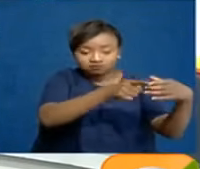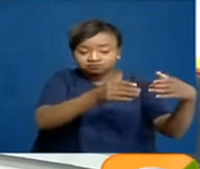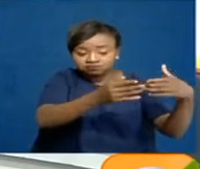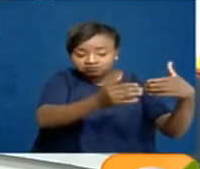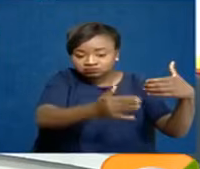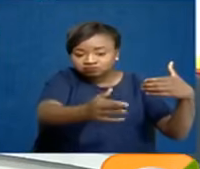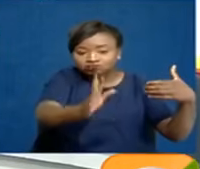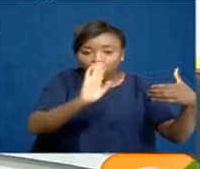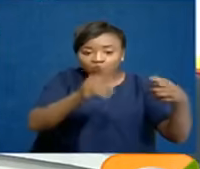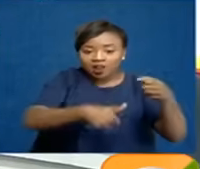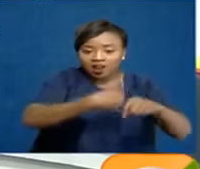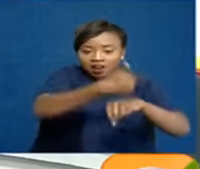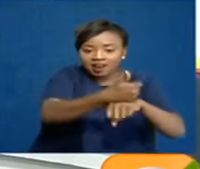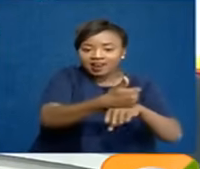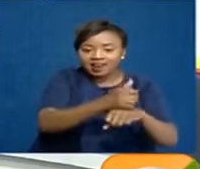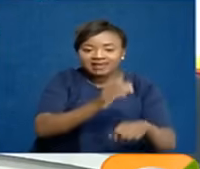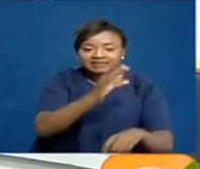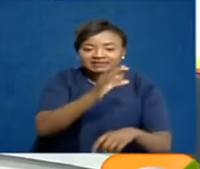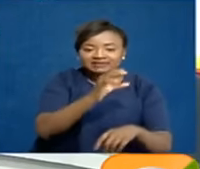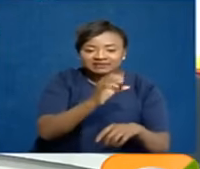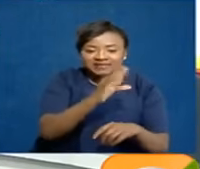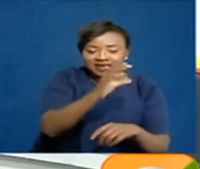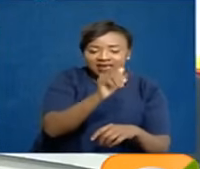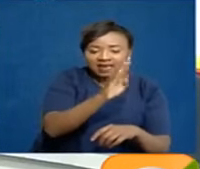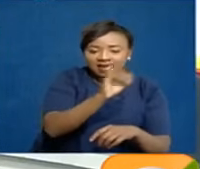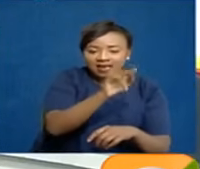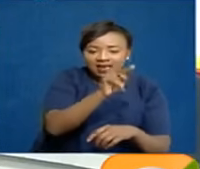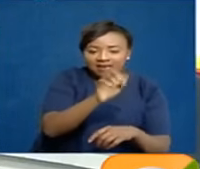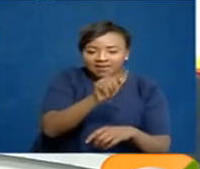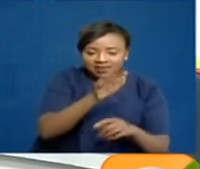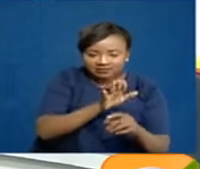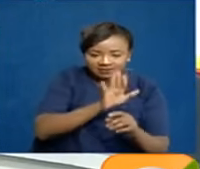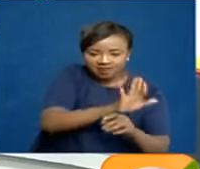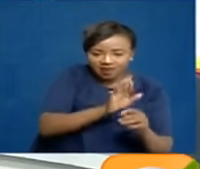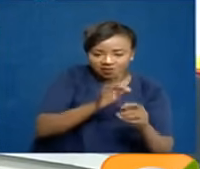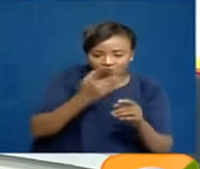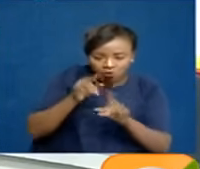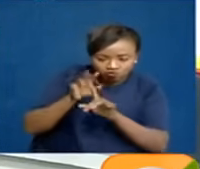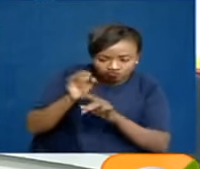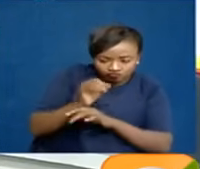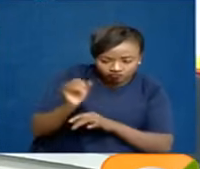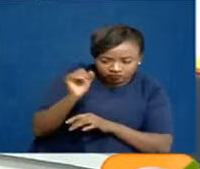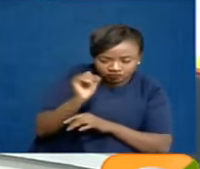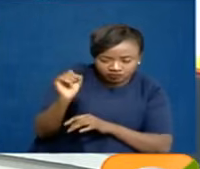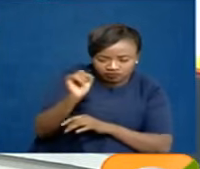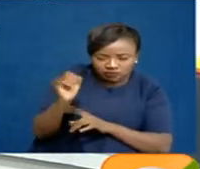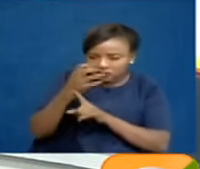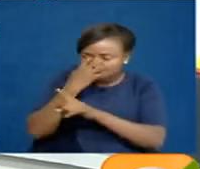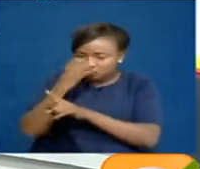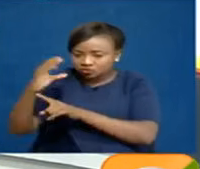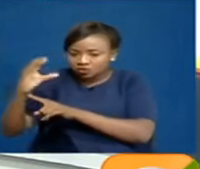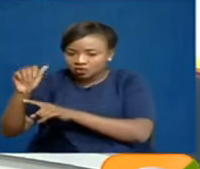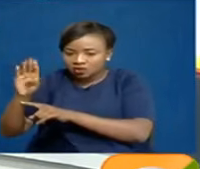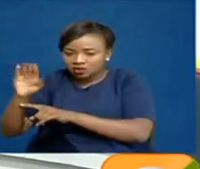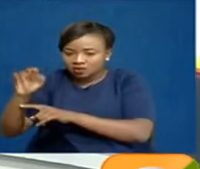days, set up a shadow cabinet. Kalonzo, who spoke during a Katiba at 14 address at Ufungamano House on